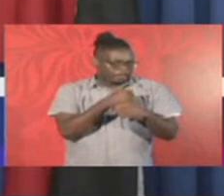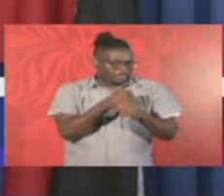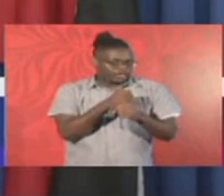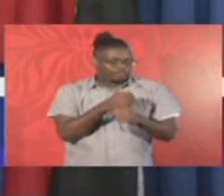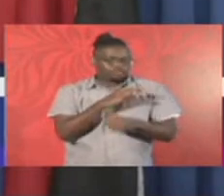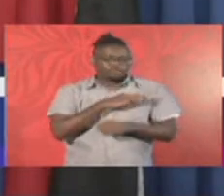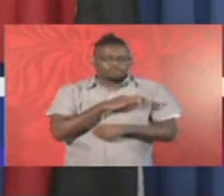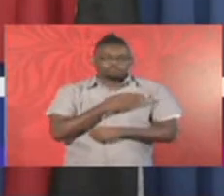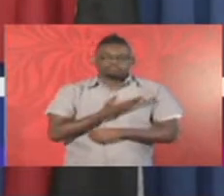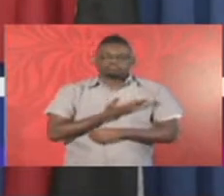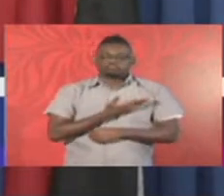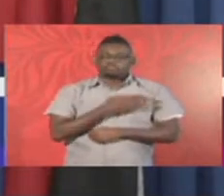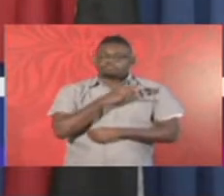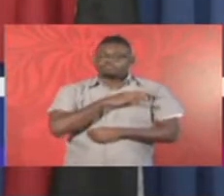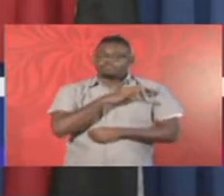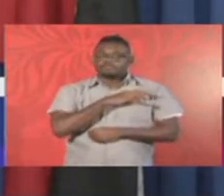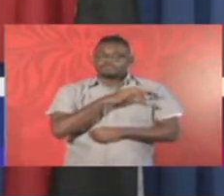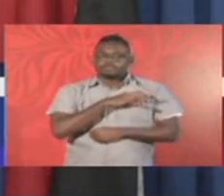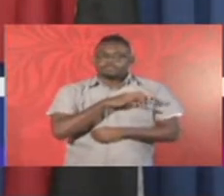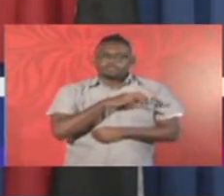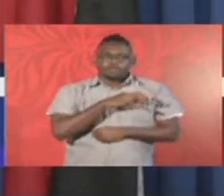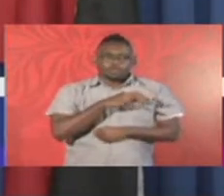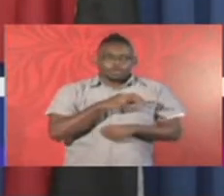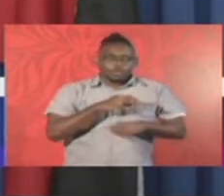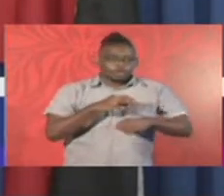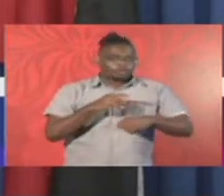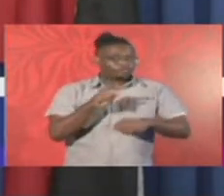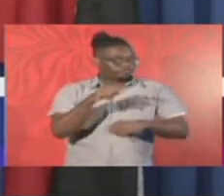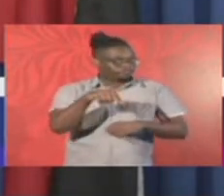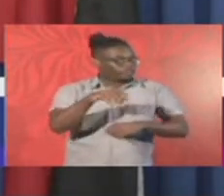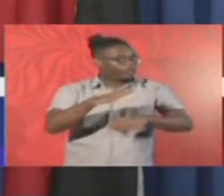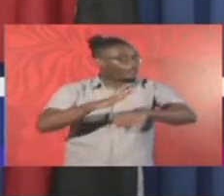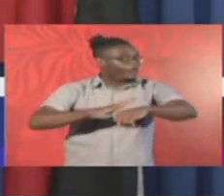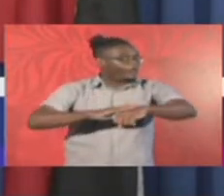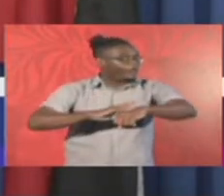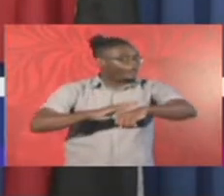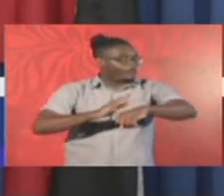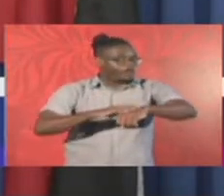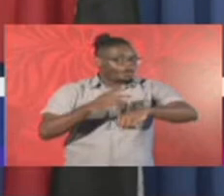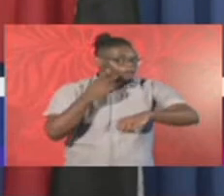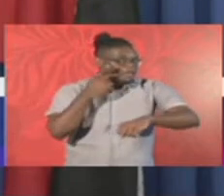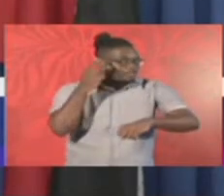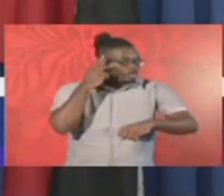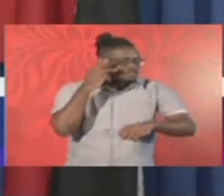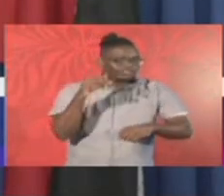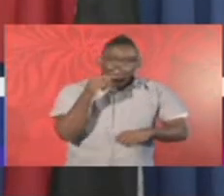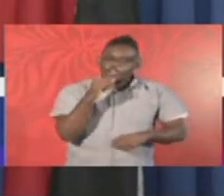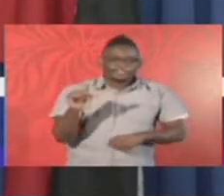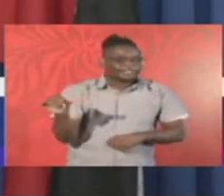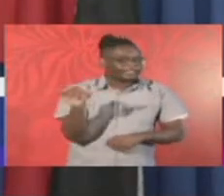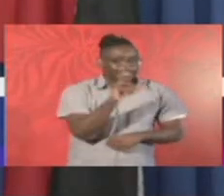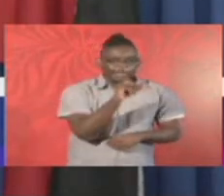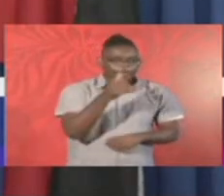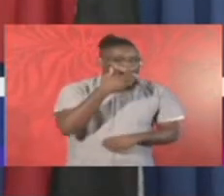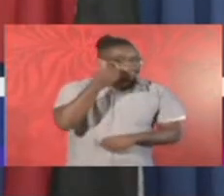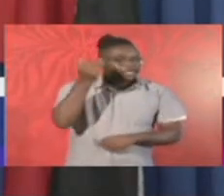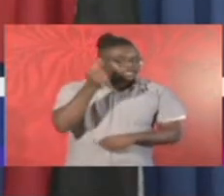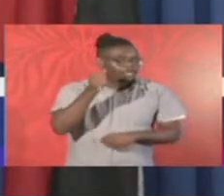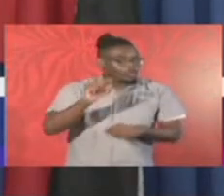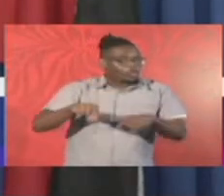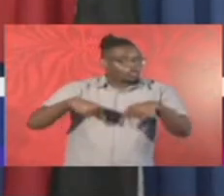parents that this is not a substitute to your children going to school. In